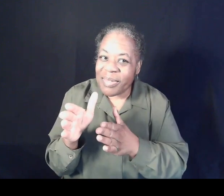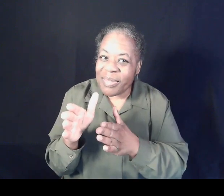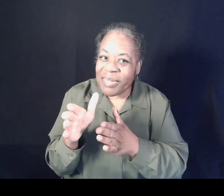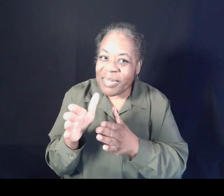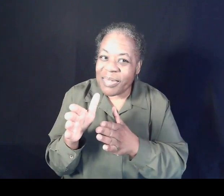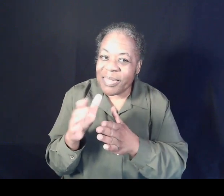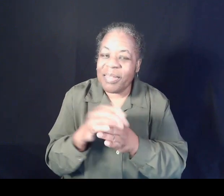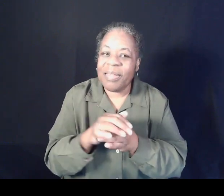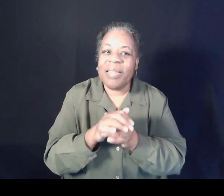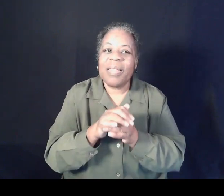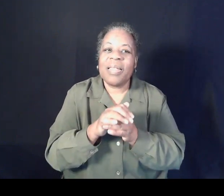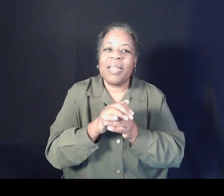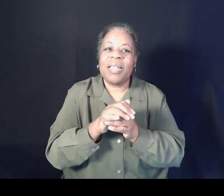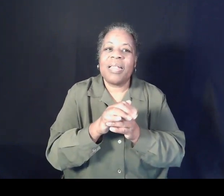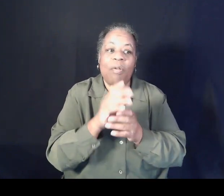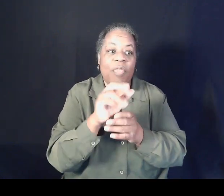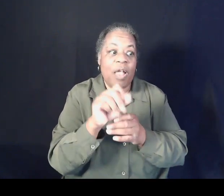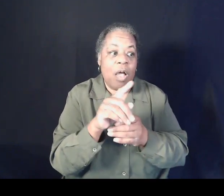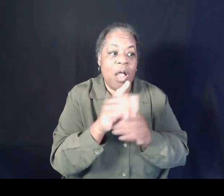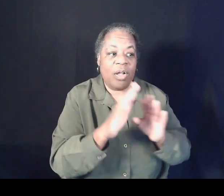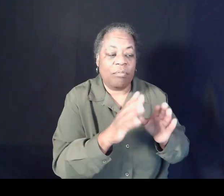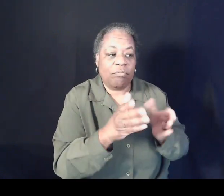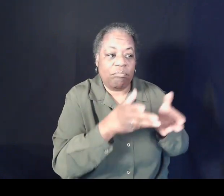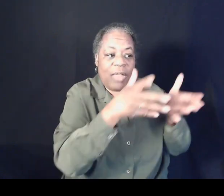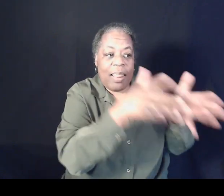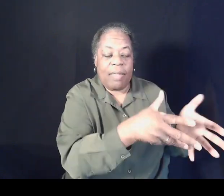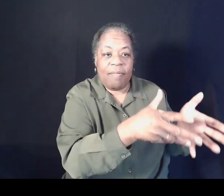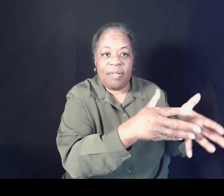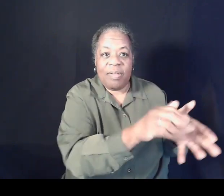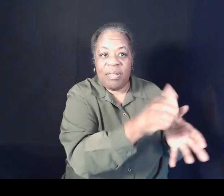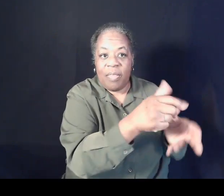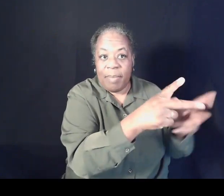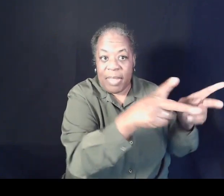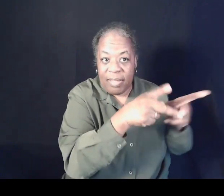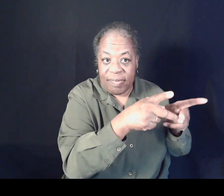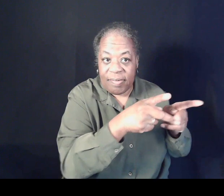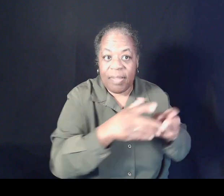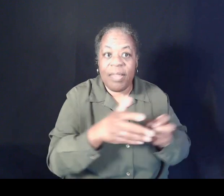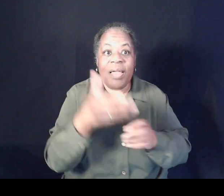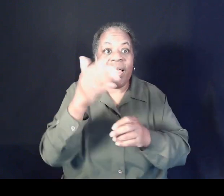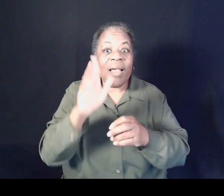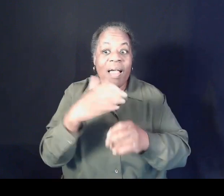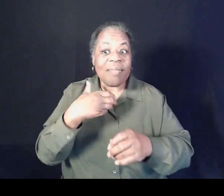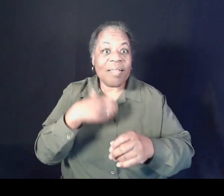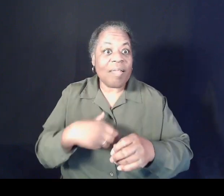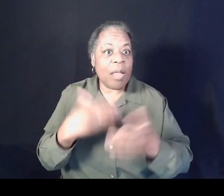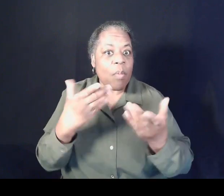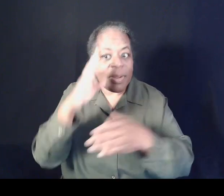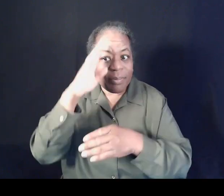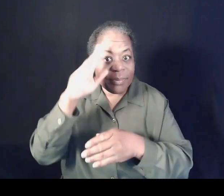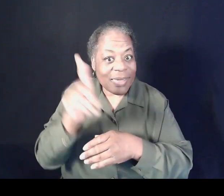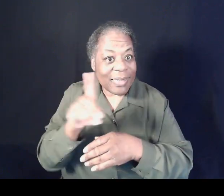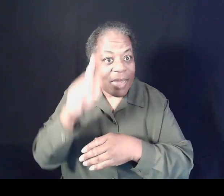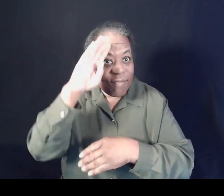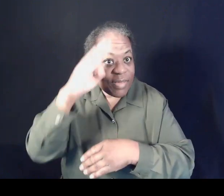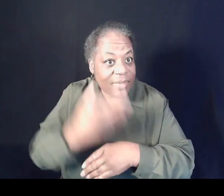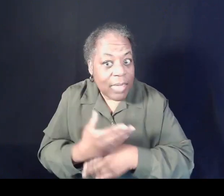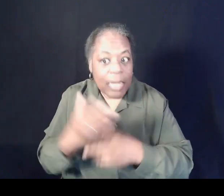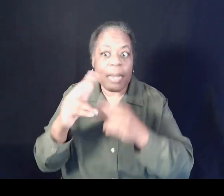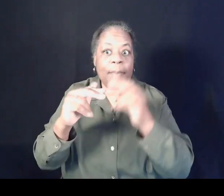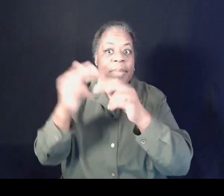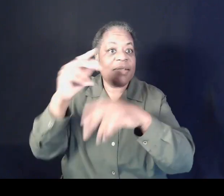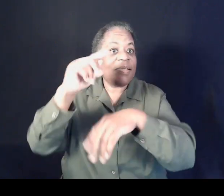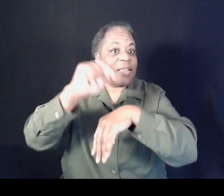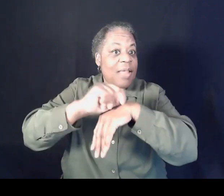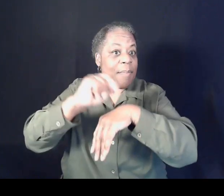And so he soars it elsewhere. Instead, God's desire is that David's son, King Solomon, builds the temple. And despite the fact